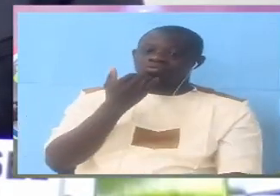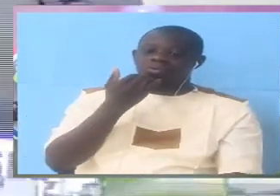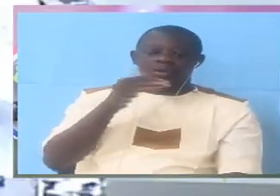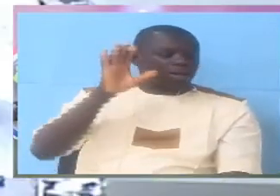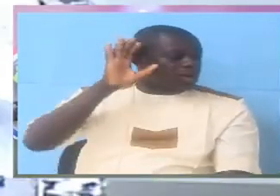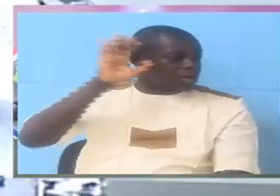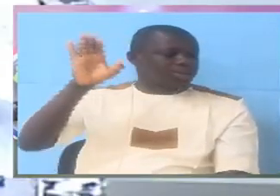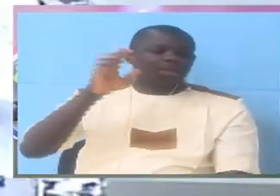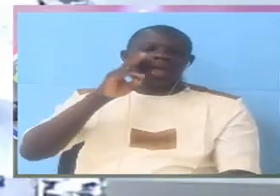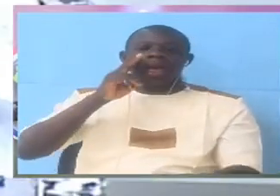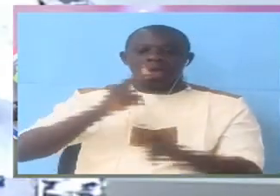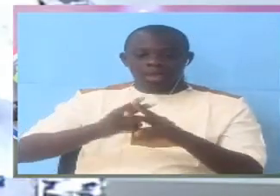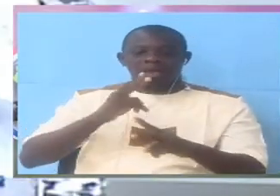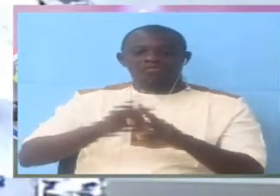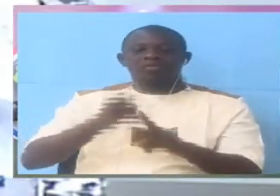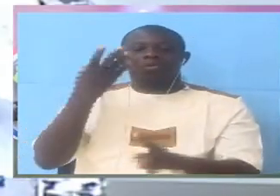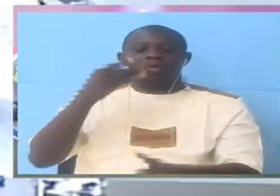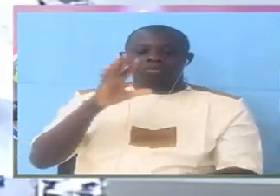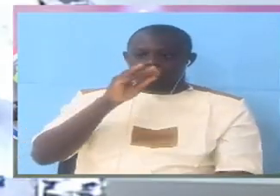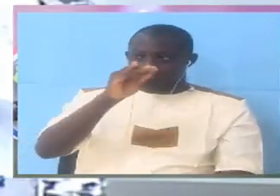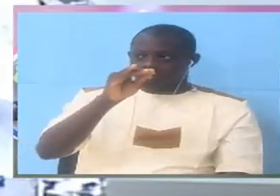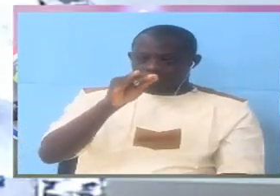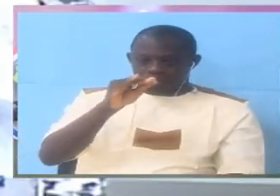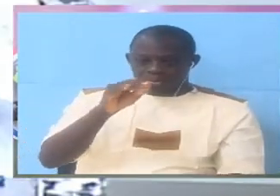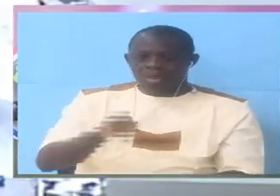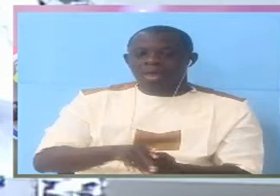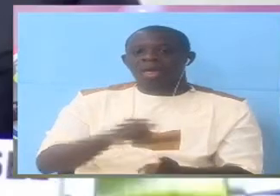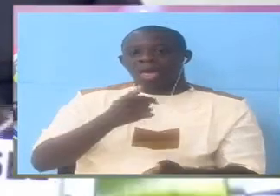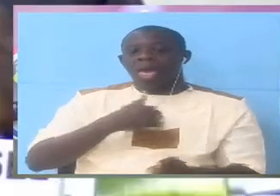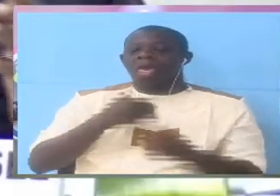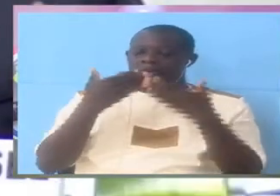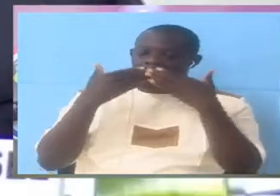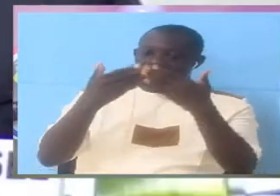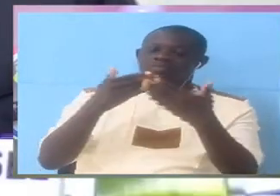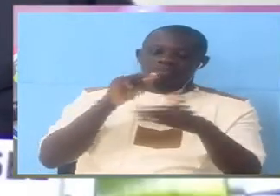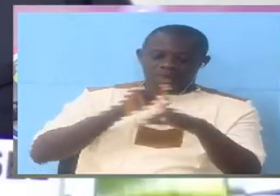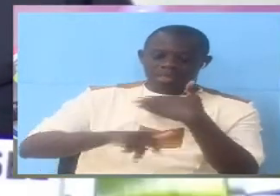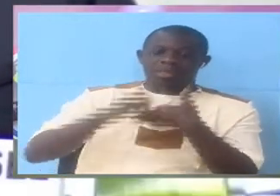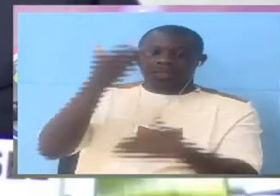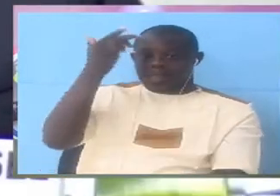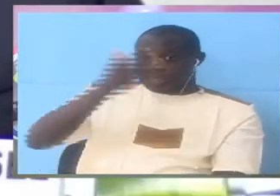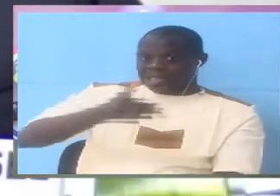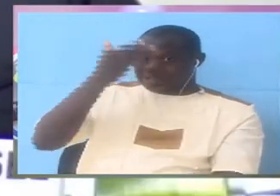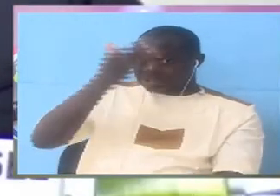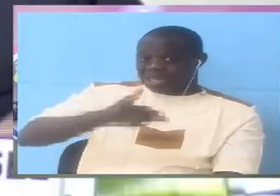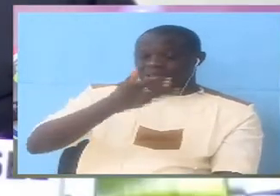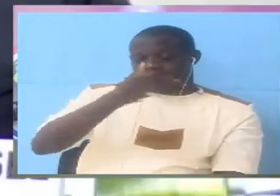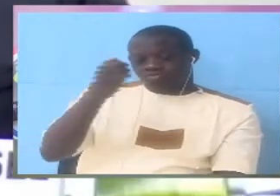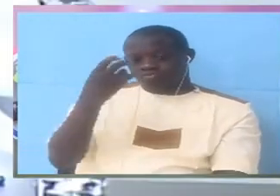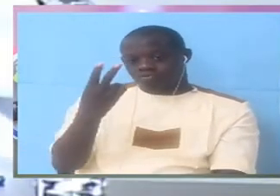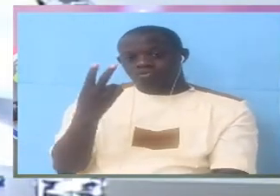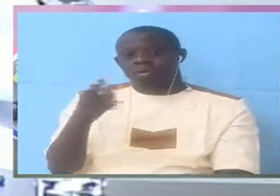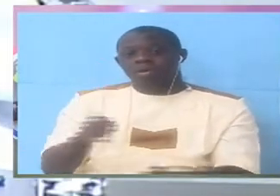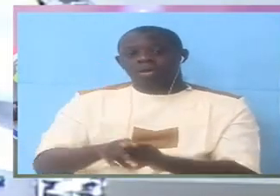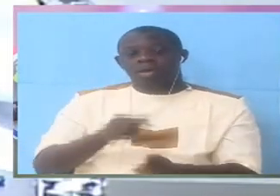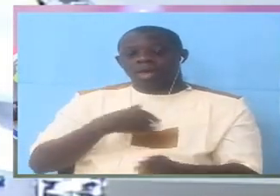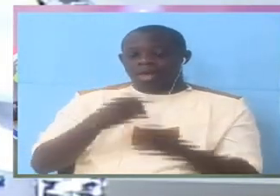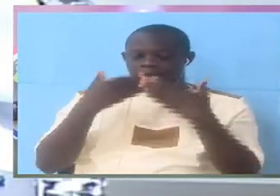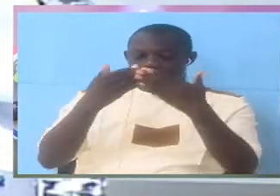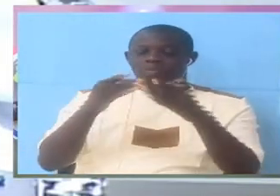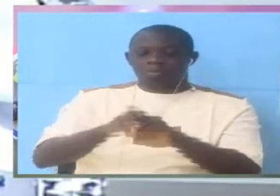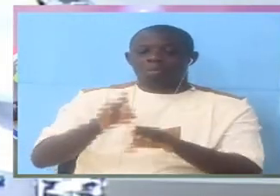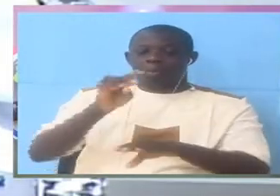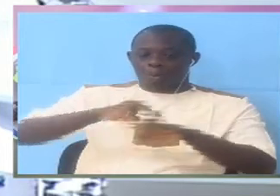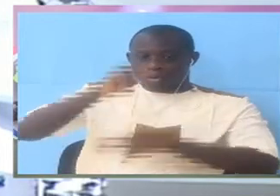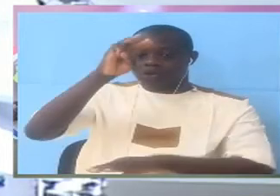I'm talking. I told you. Don't put words into my mouth. In 1992. I said, that's the most difficult to me. Yes,